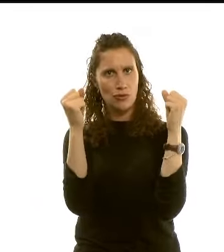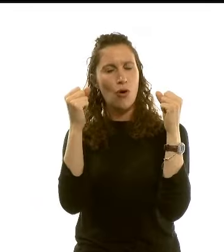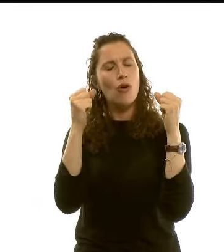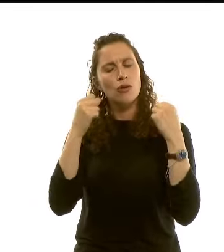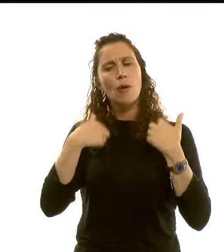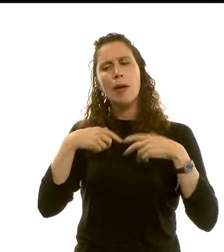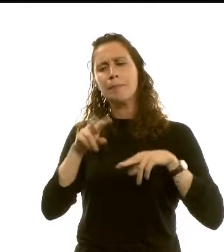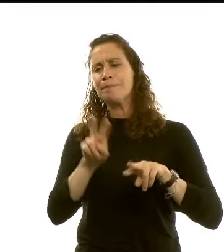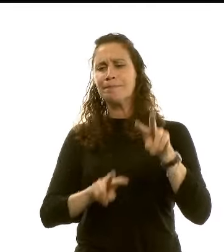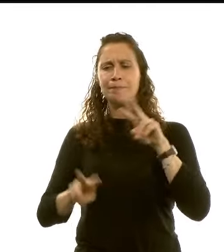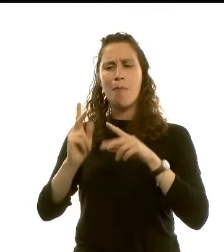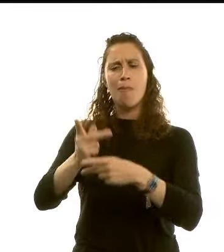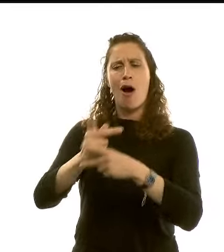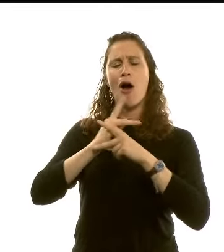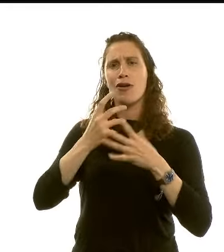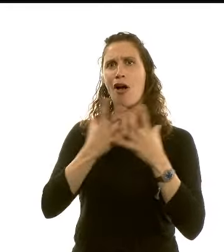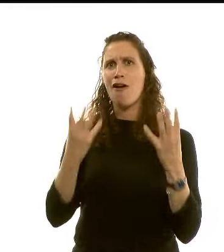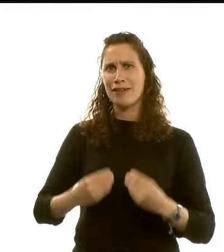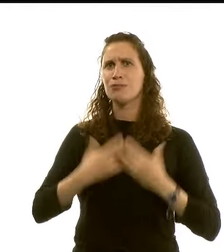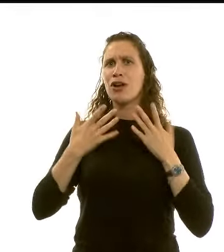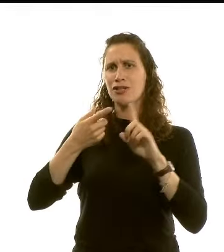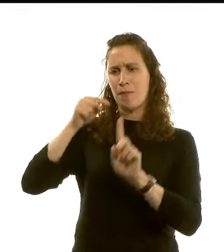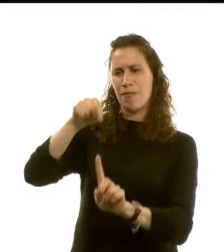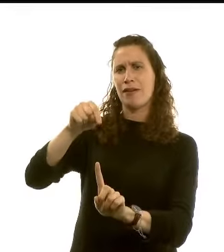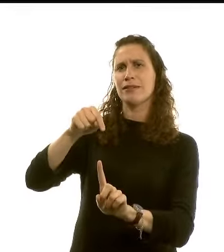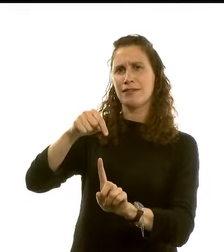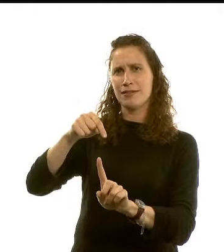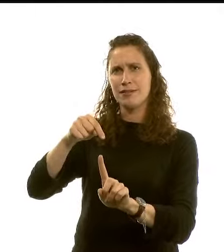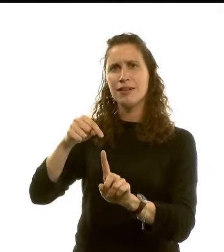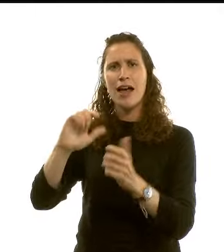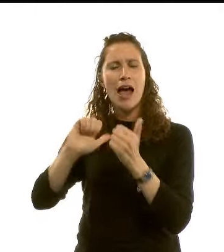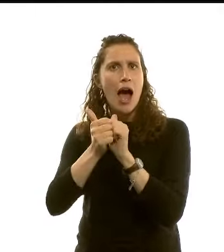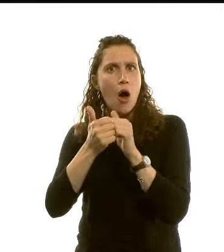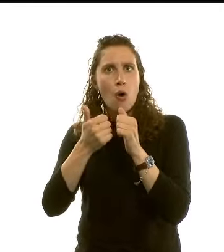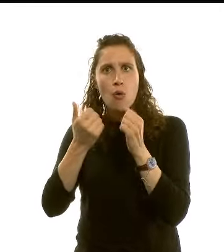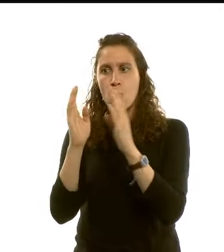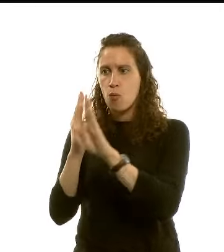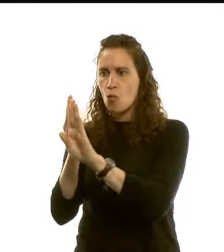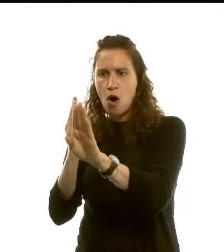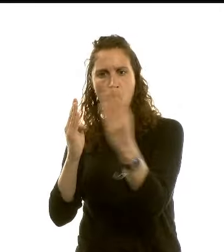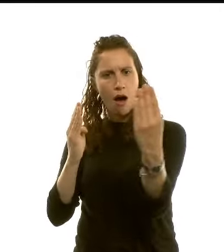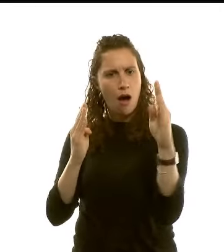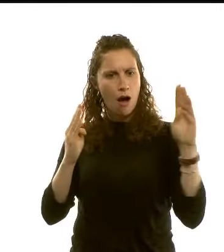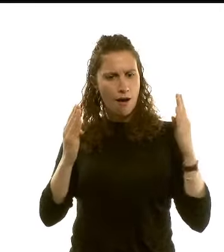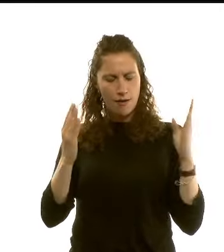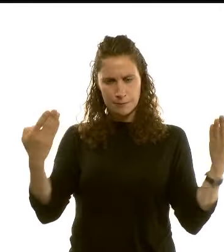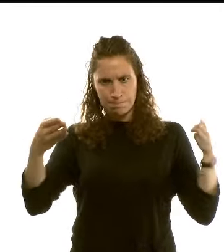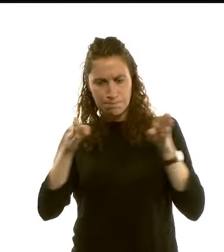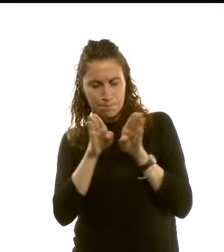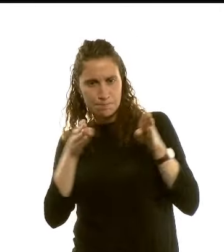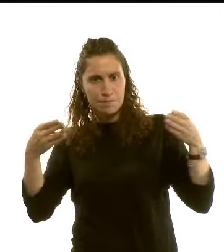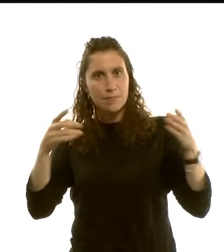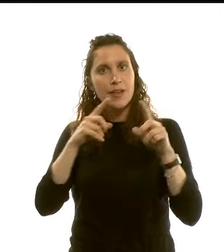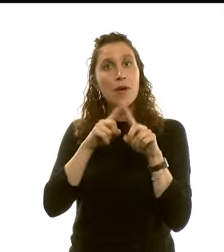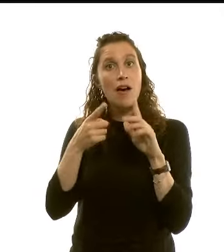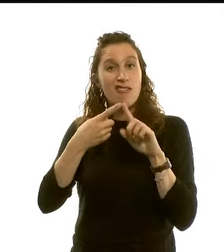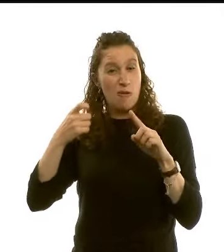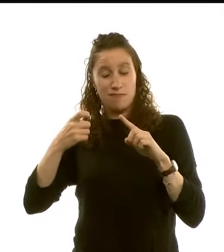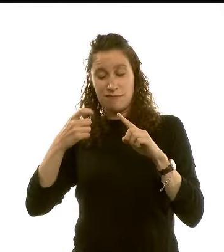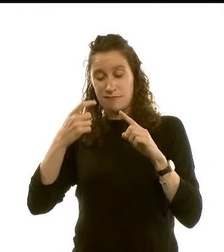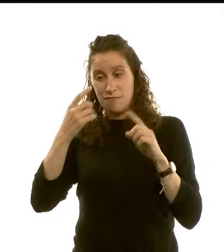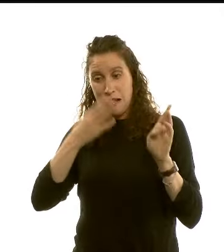kind of like borrowed a lot of inspiration from that castle and the way the walls are placed and it all comes together. But really, like from the beginning, we just had